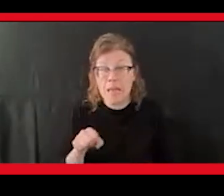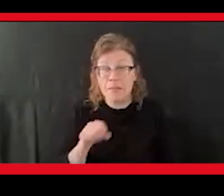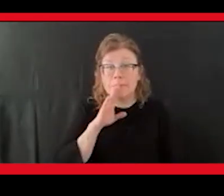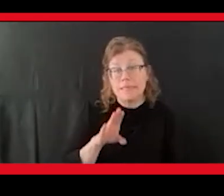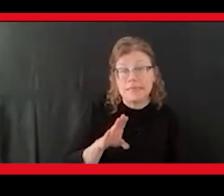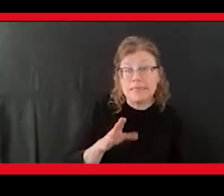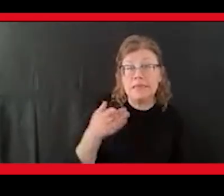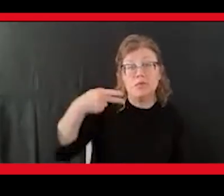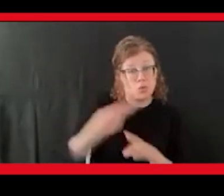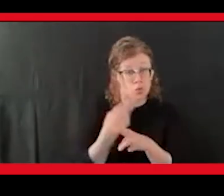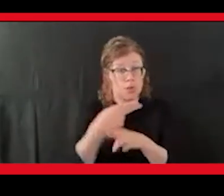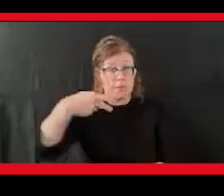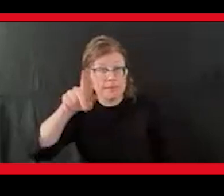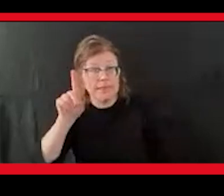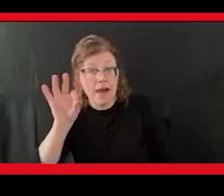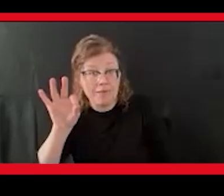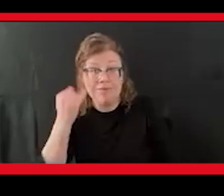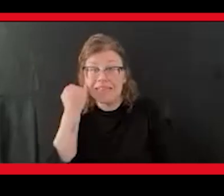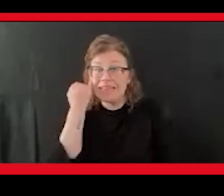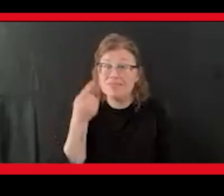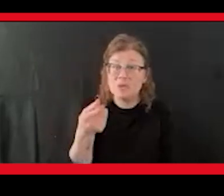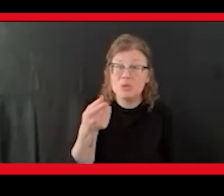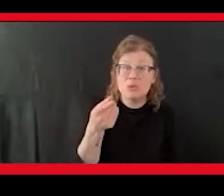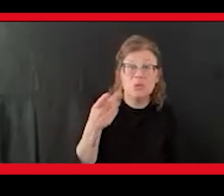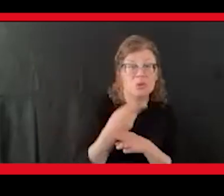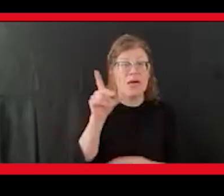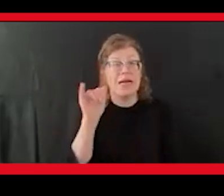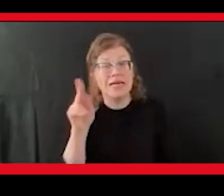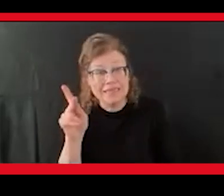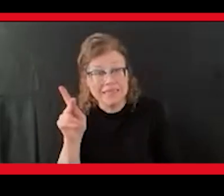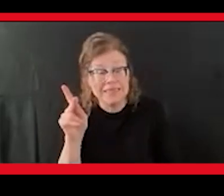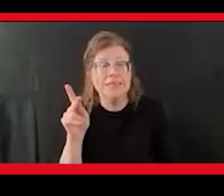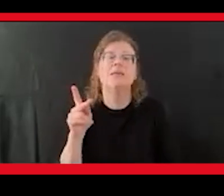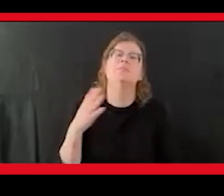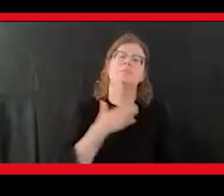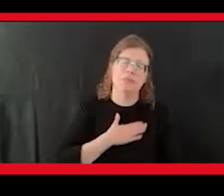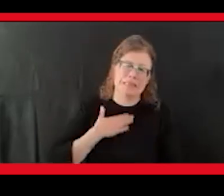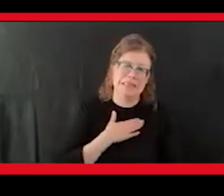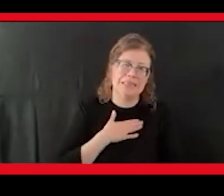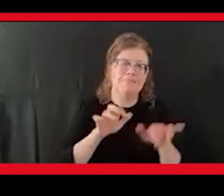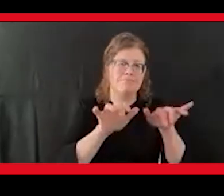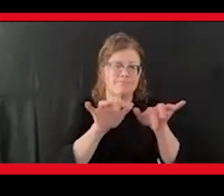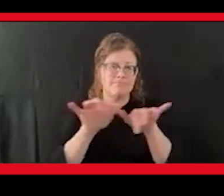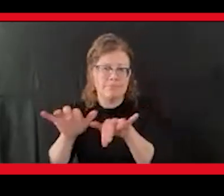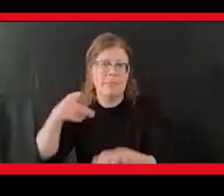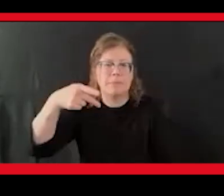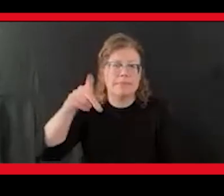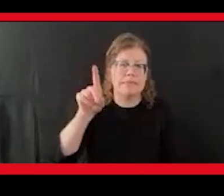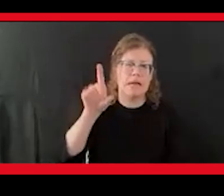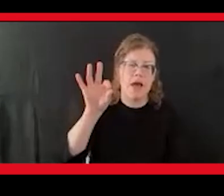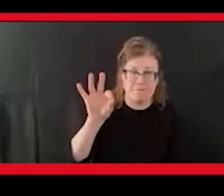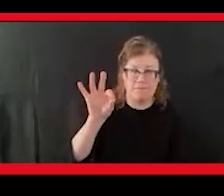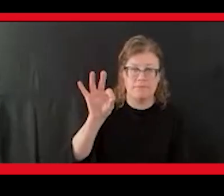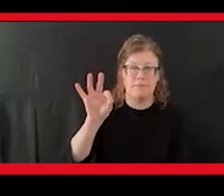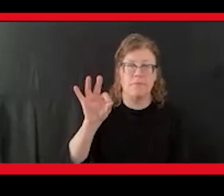links along with the description of the link as a PDF so that assessors can easily click the links in the PDF.